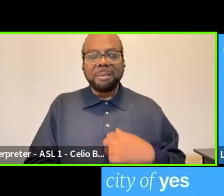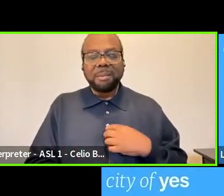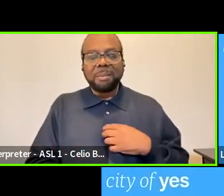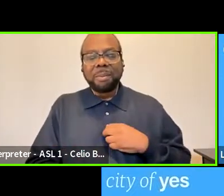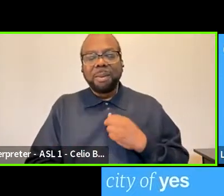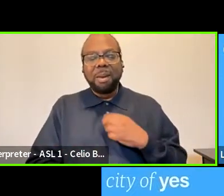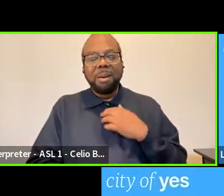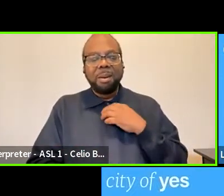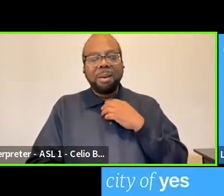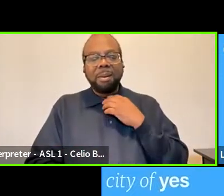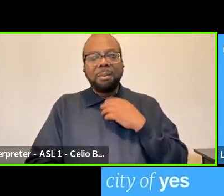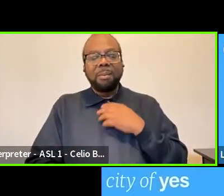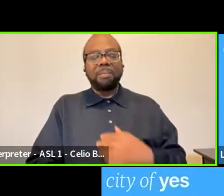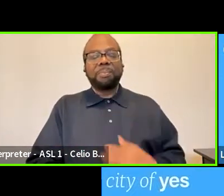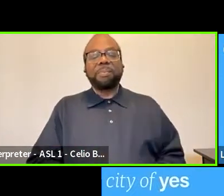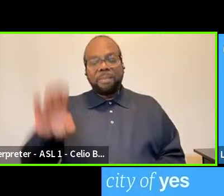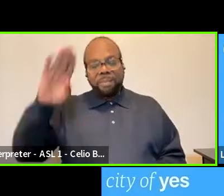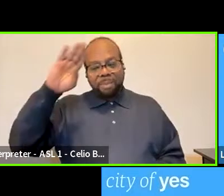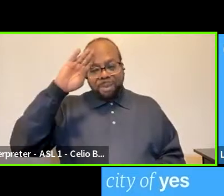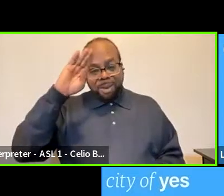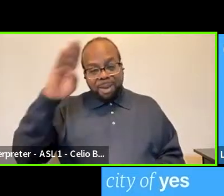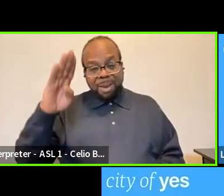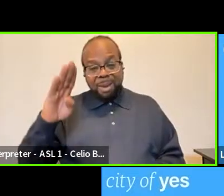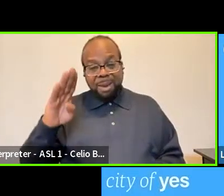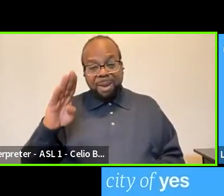Hi, Robert. Can you hear us? Can I have a mic?